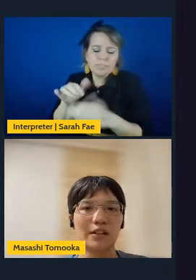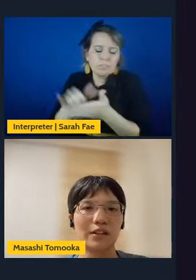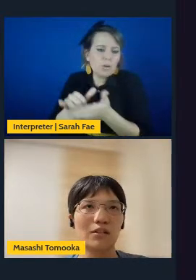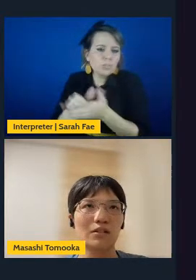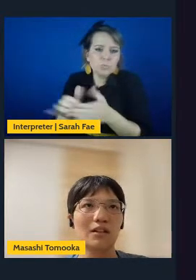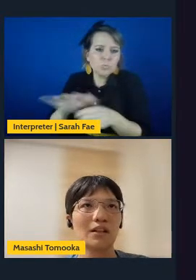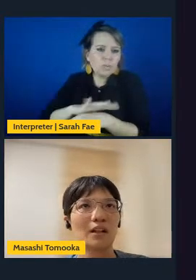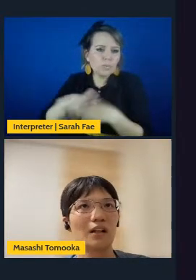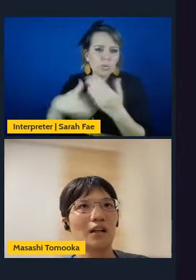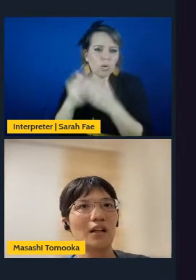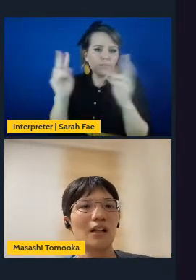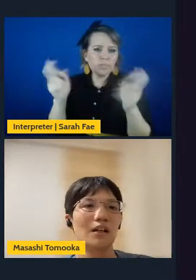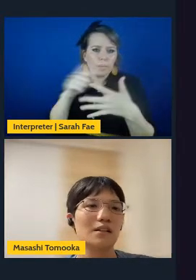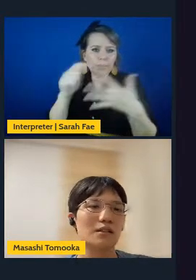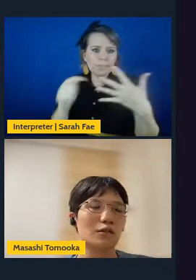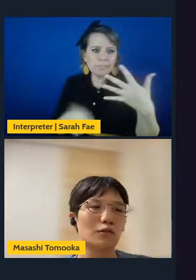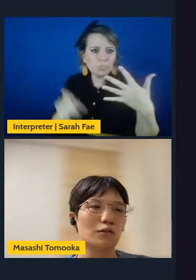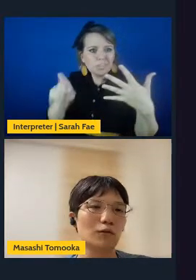short lightning talk.